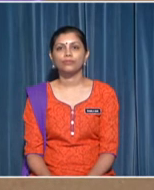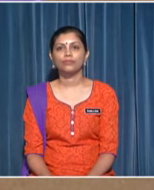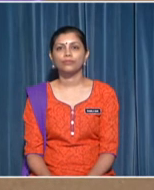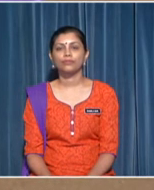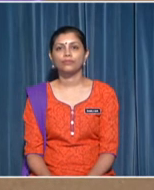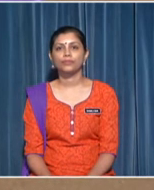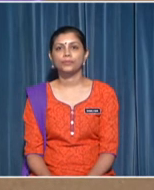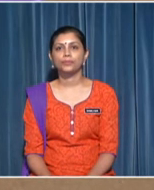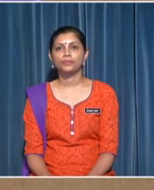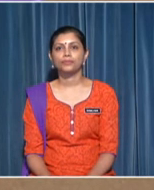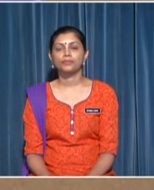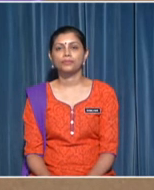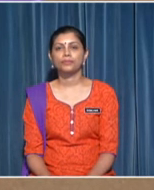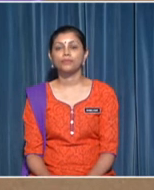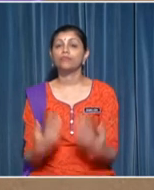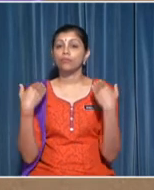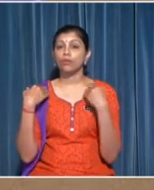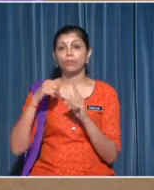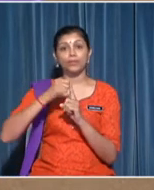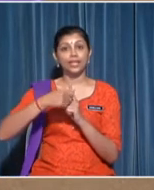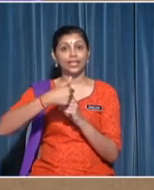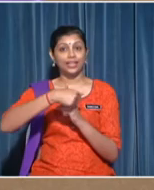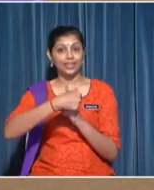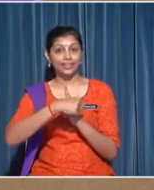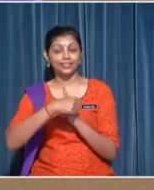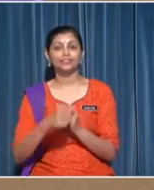Okay, here I have some banana.